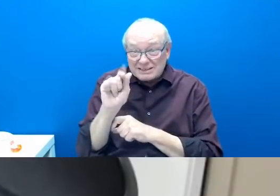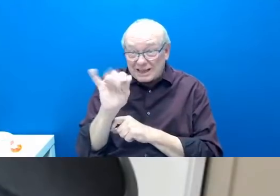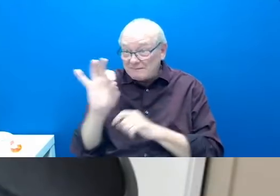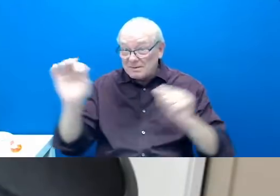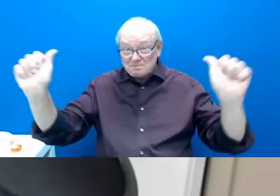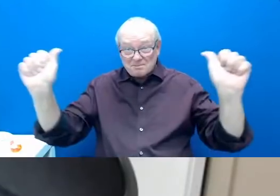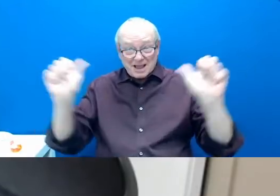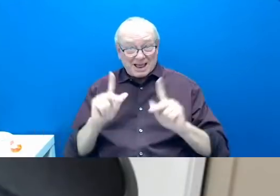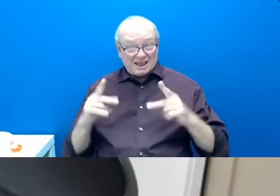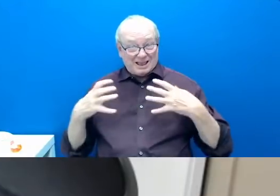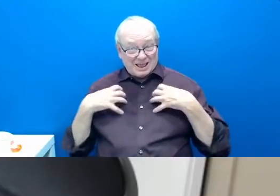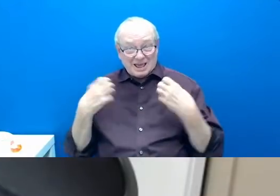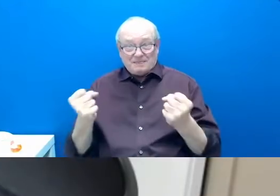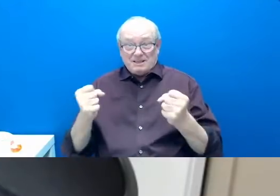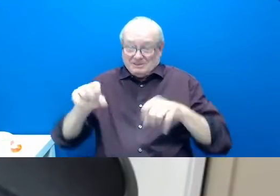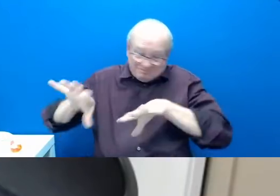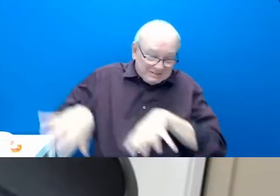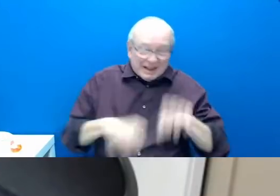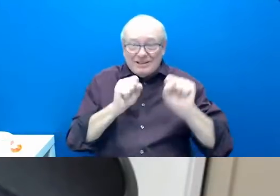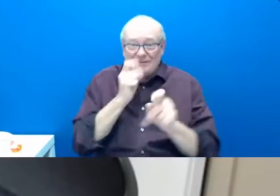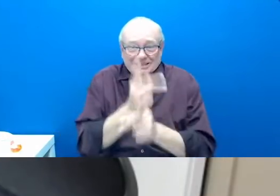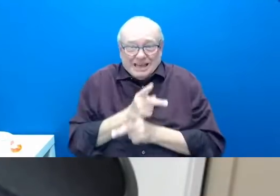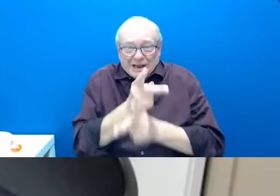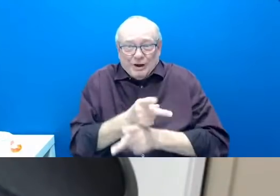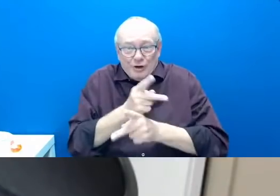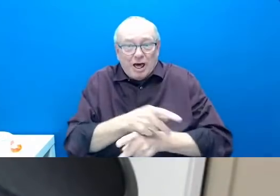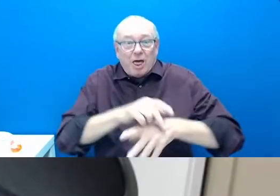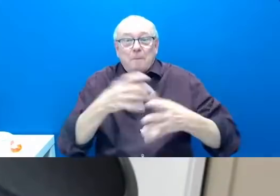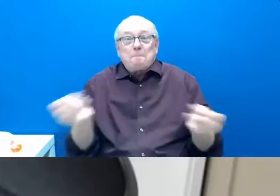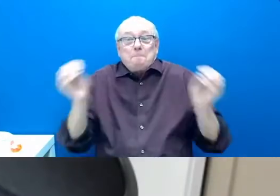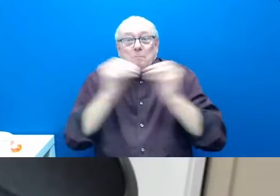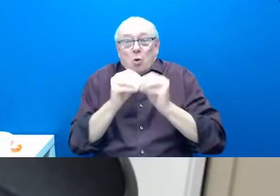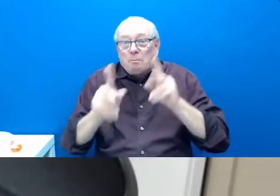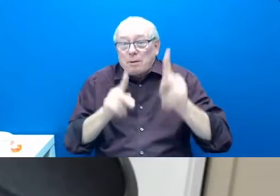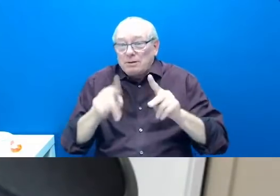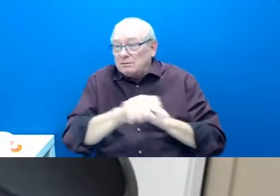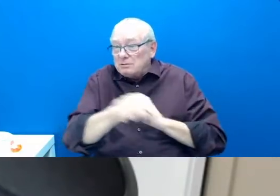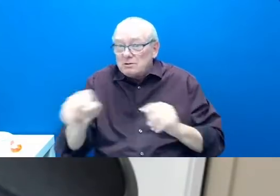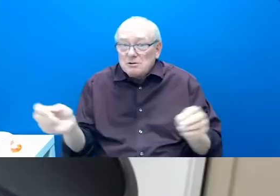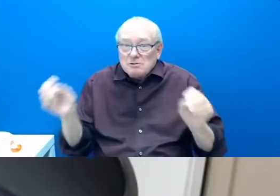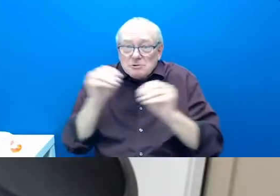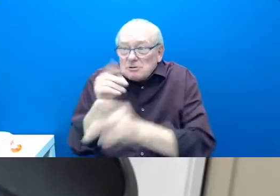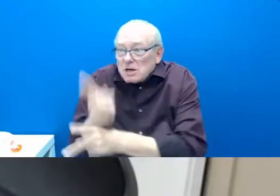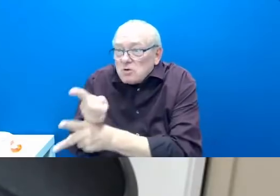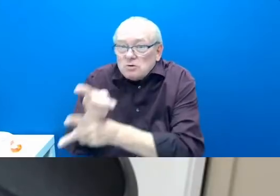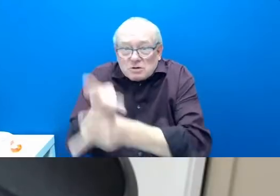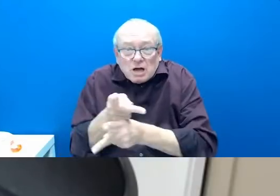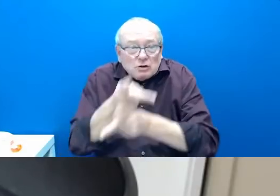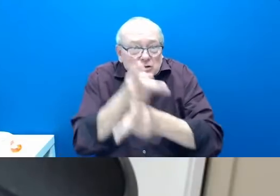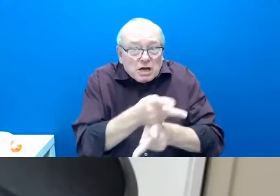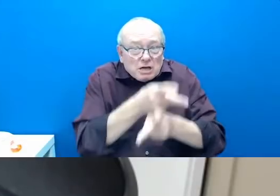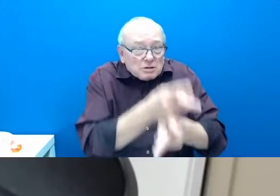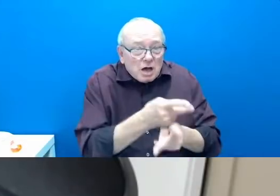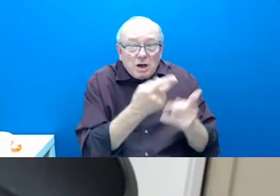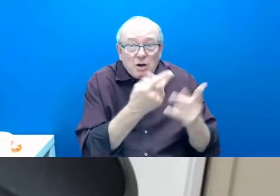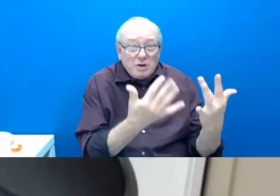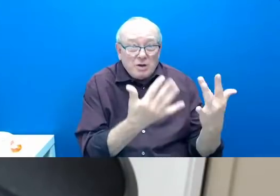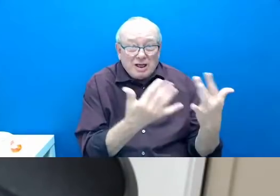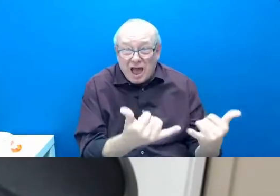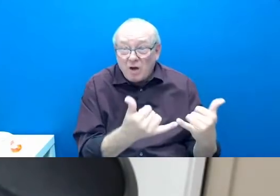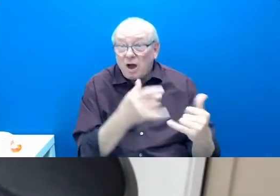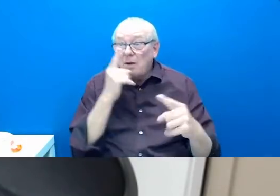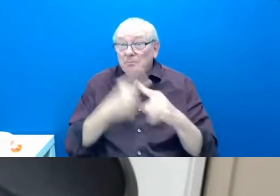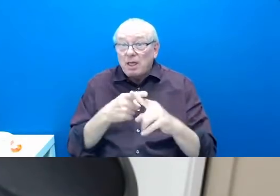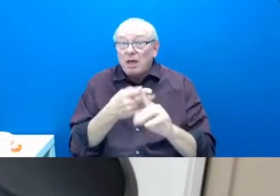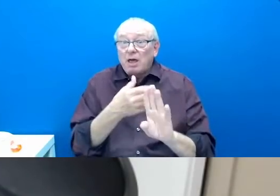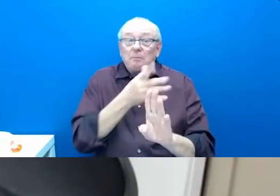back healthy to be able to do the massive extra work that's going to be necessary, not only to look after people that are waiting today, but